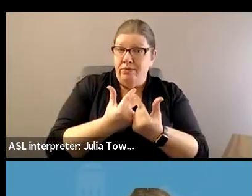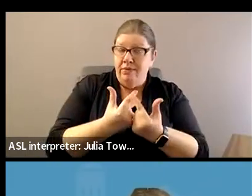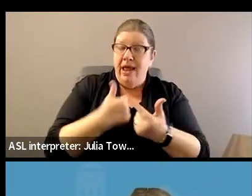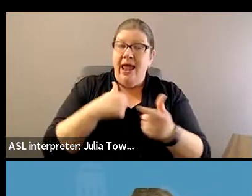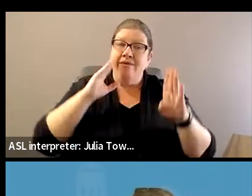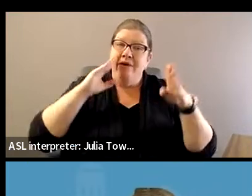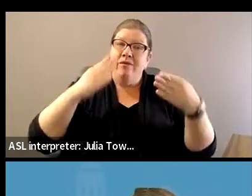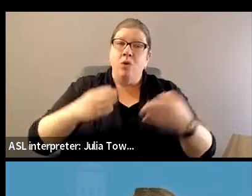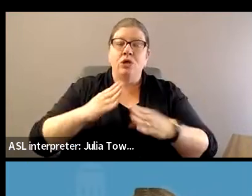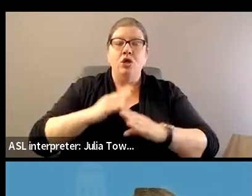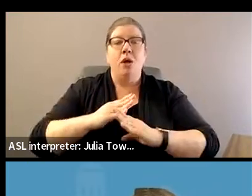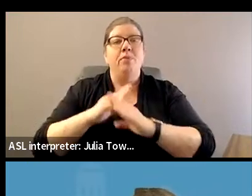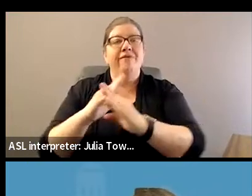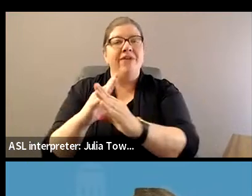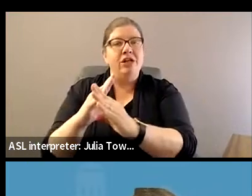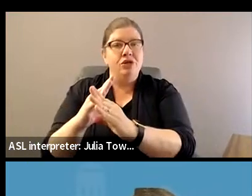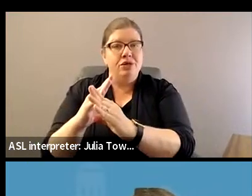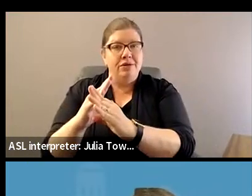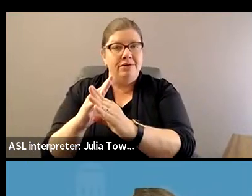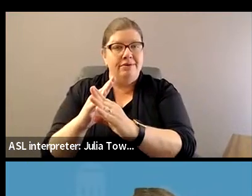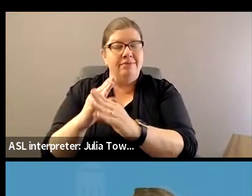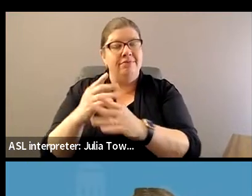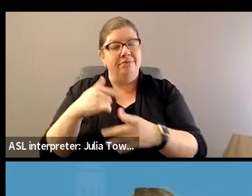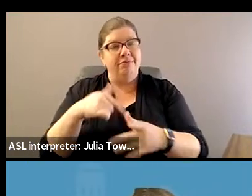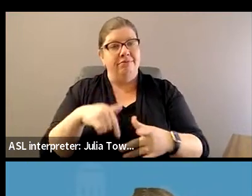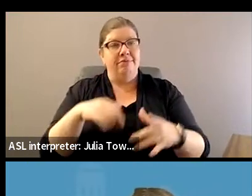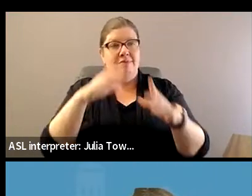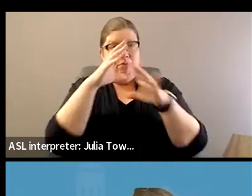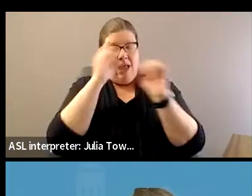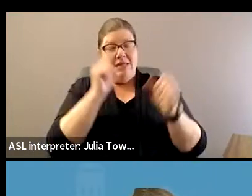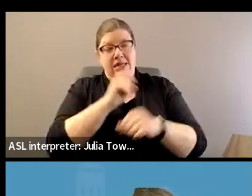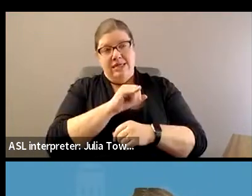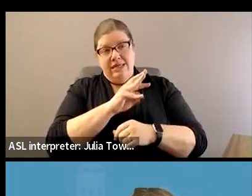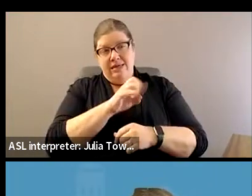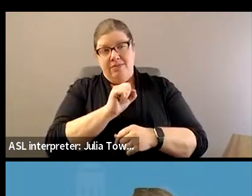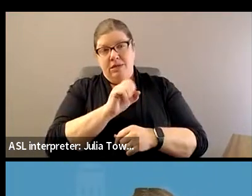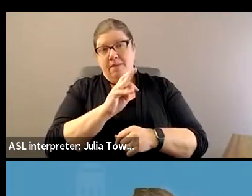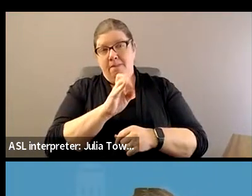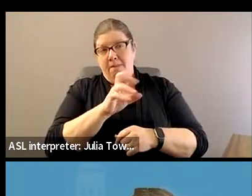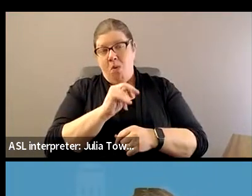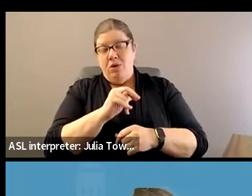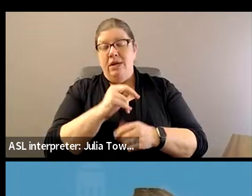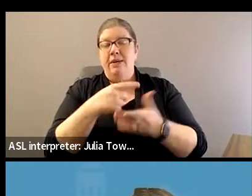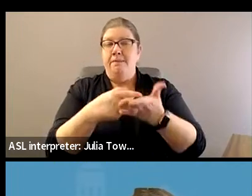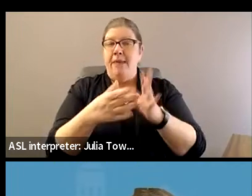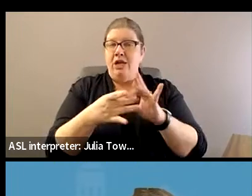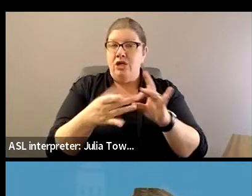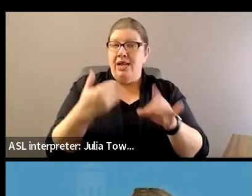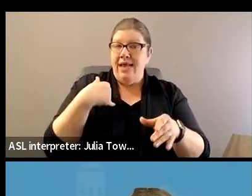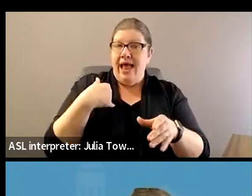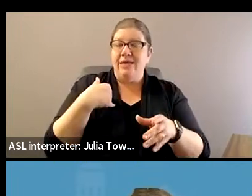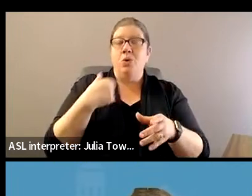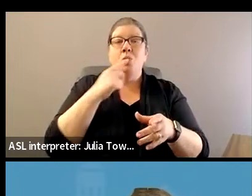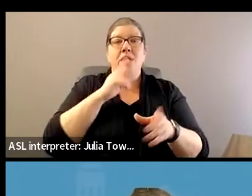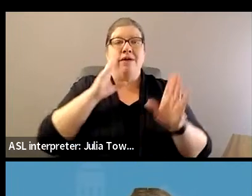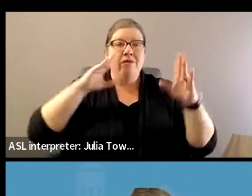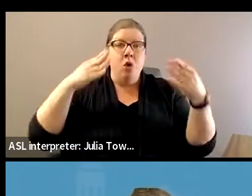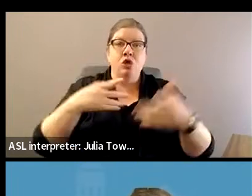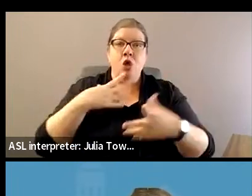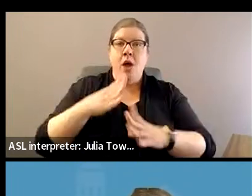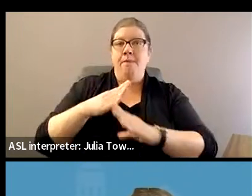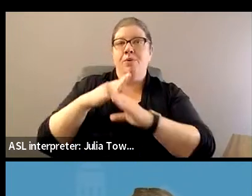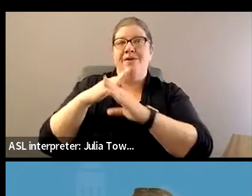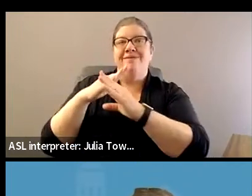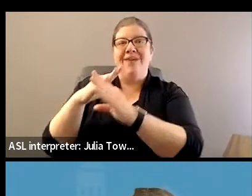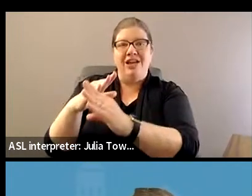on prevention, because as President Sims Moten brought up last meeting, we really need to start focusing on prevention